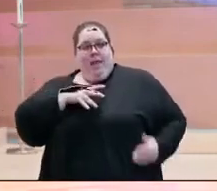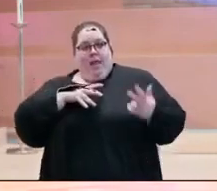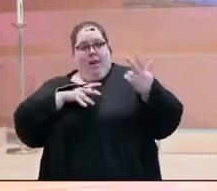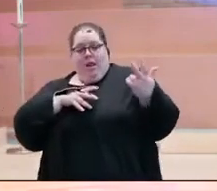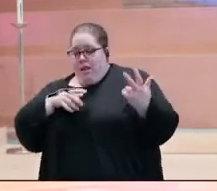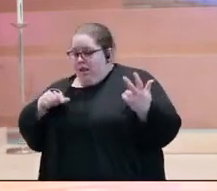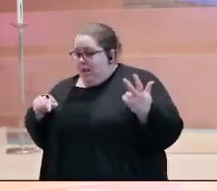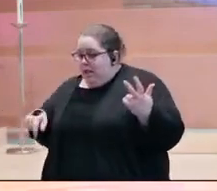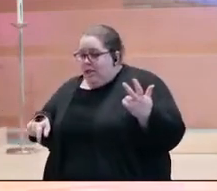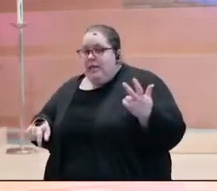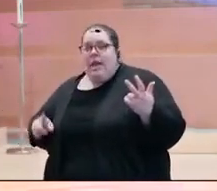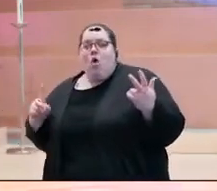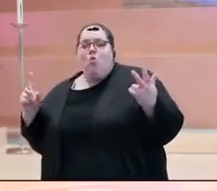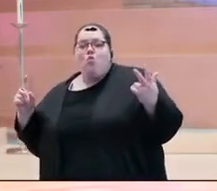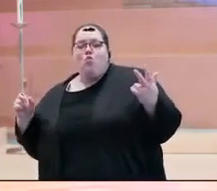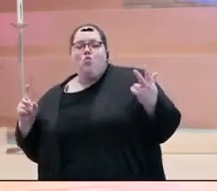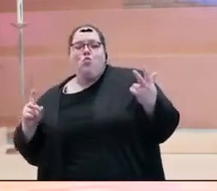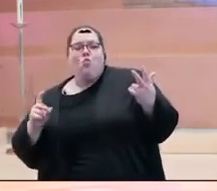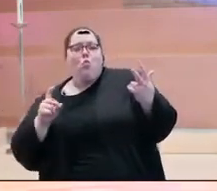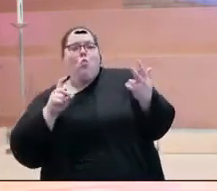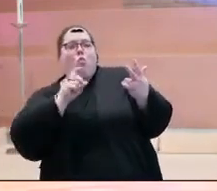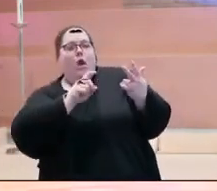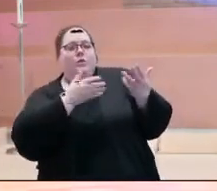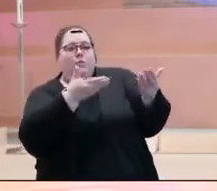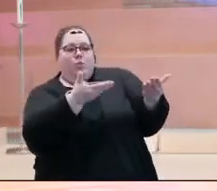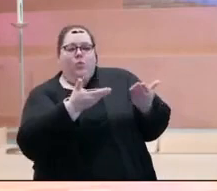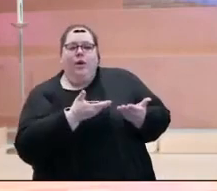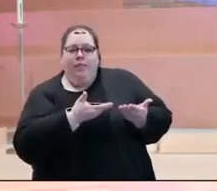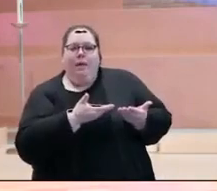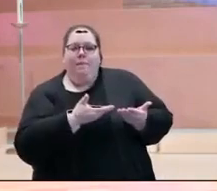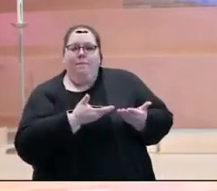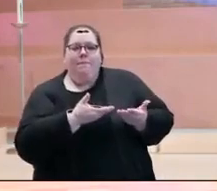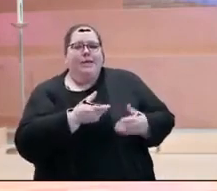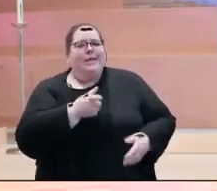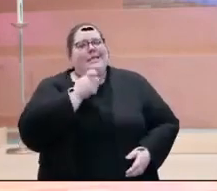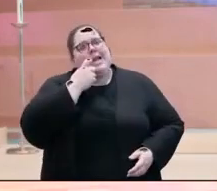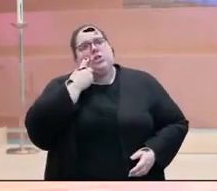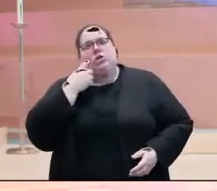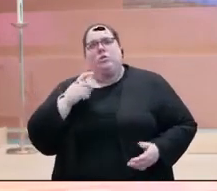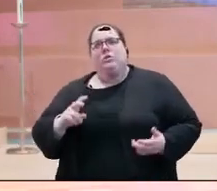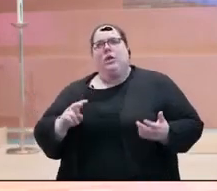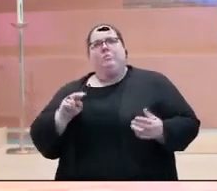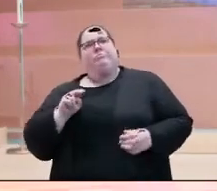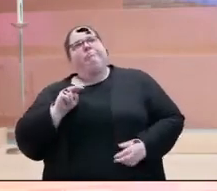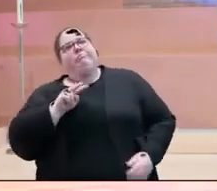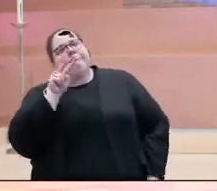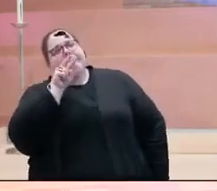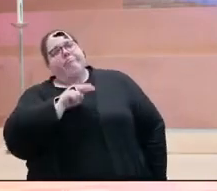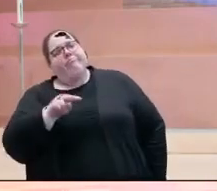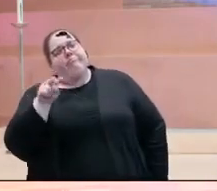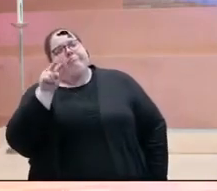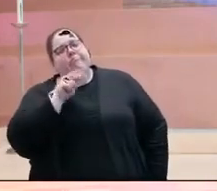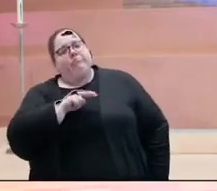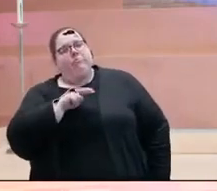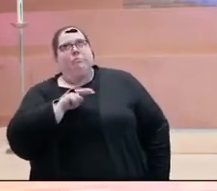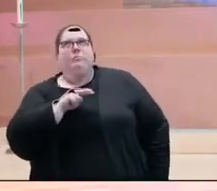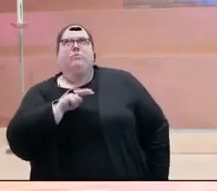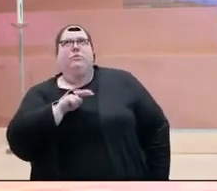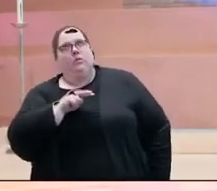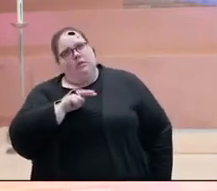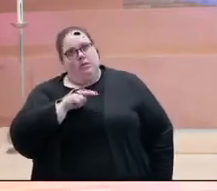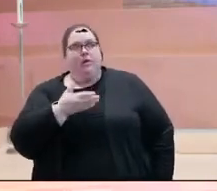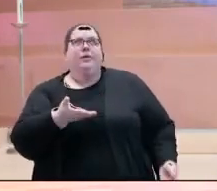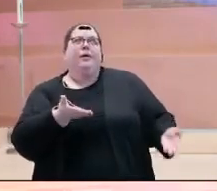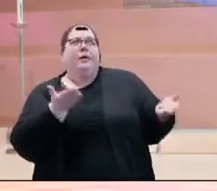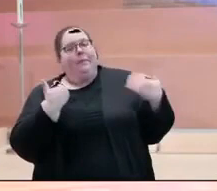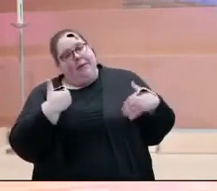men, and he runs out to greet them. He doesn't just like sit at the tent and sort of half-heartedly an eye roll like,